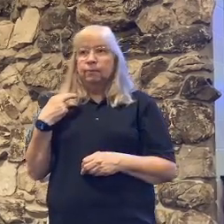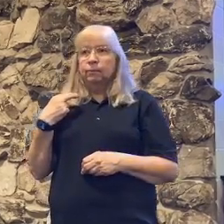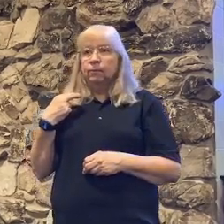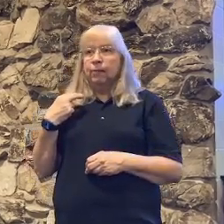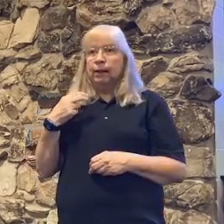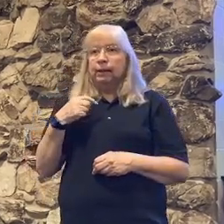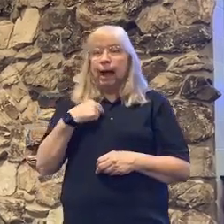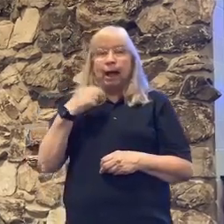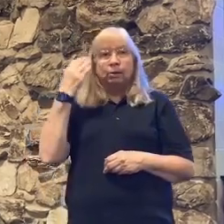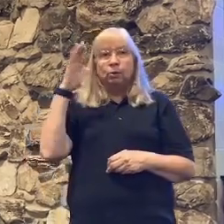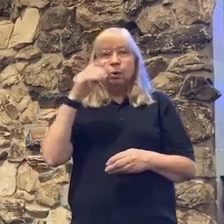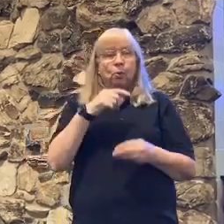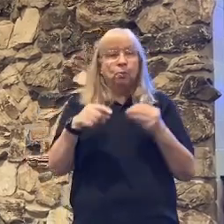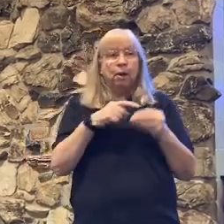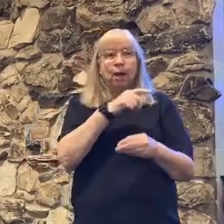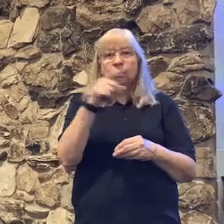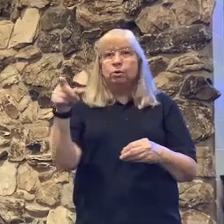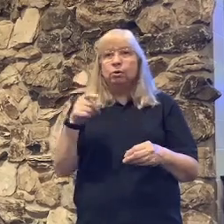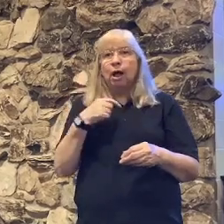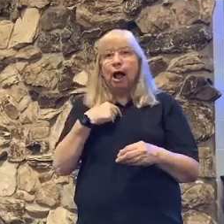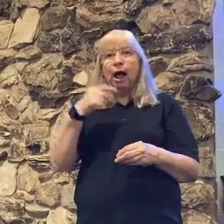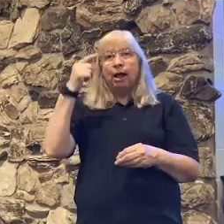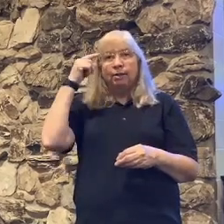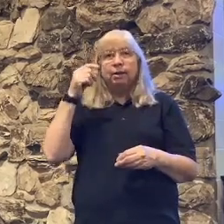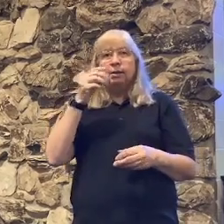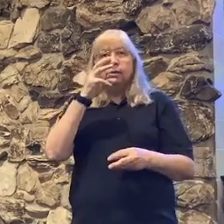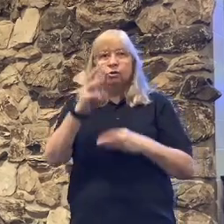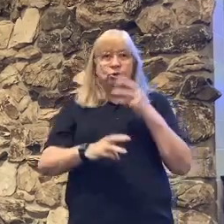Because I don't know about you, but I think this world needs God.